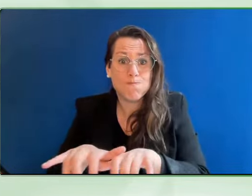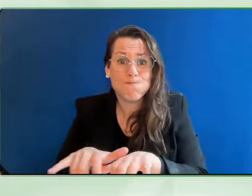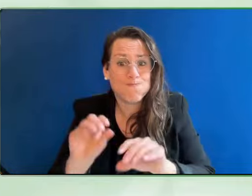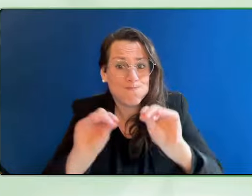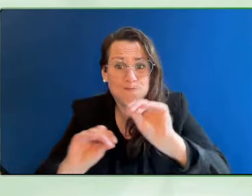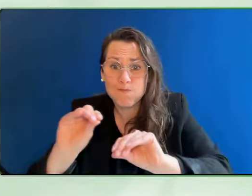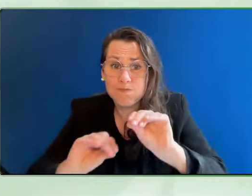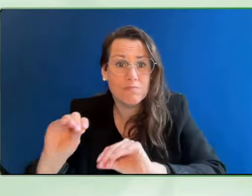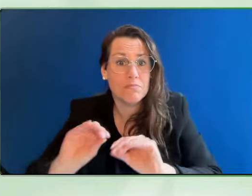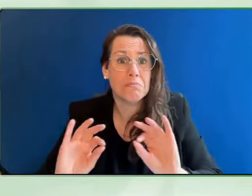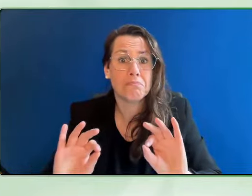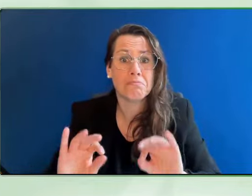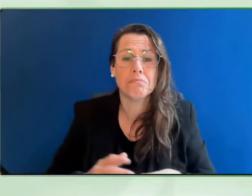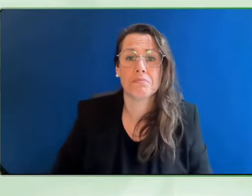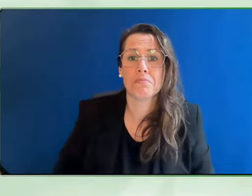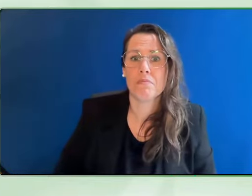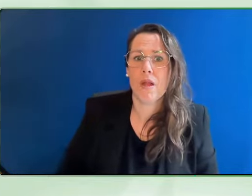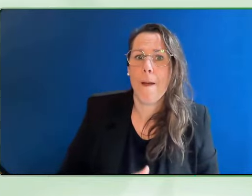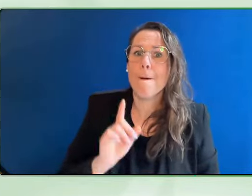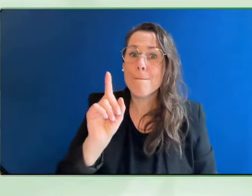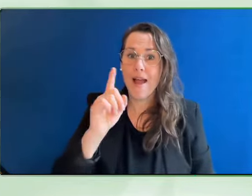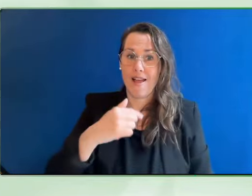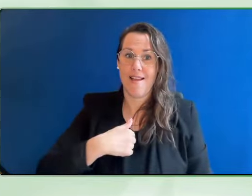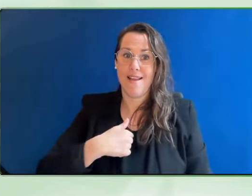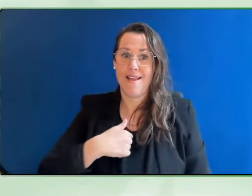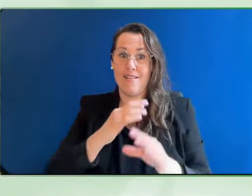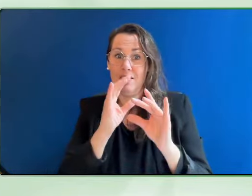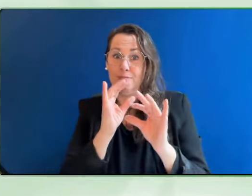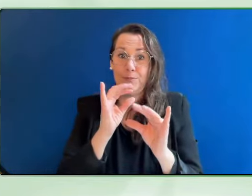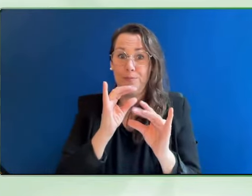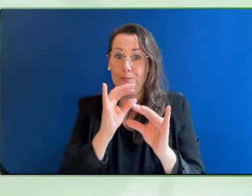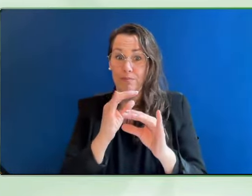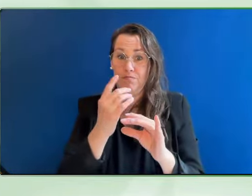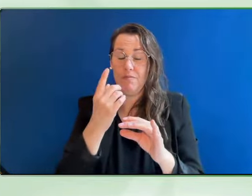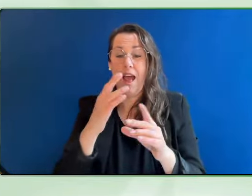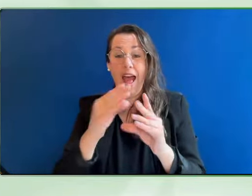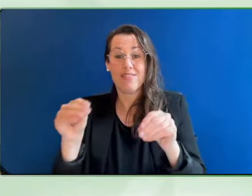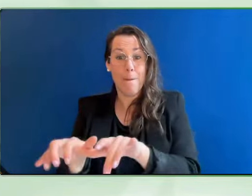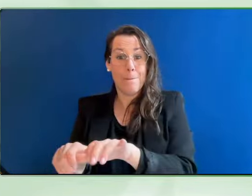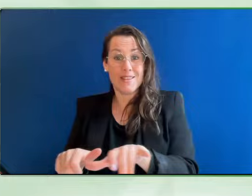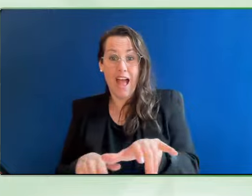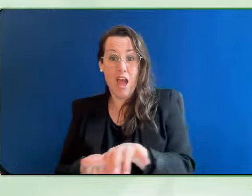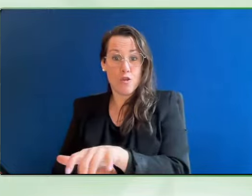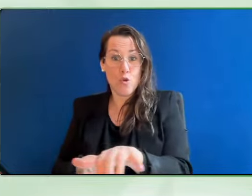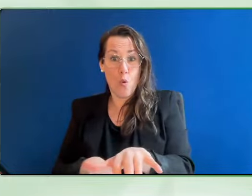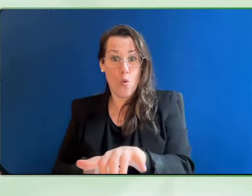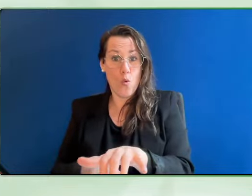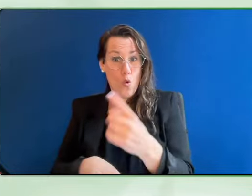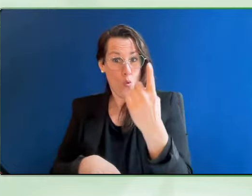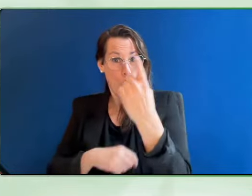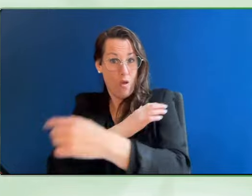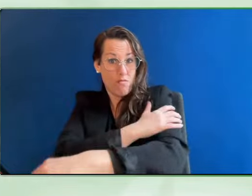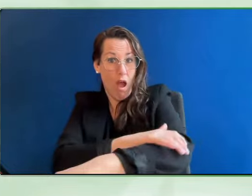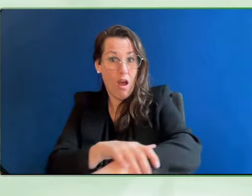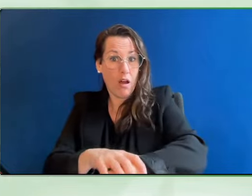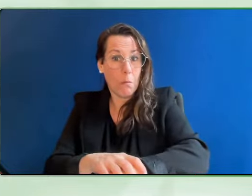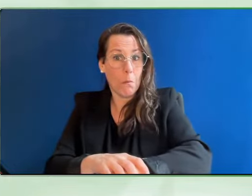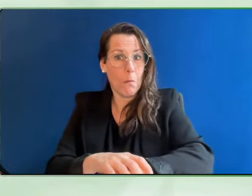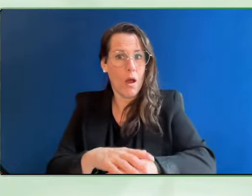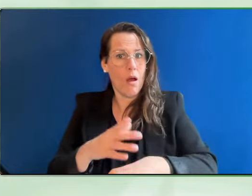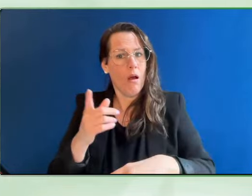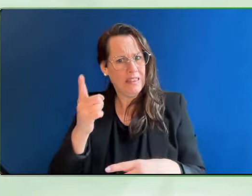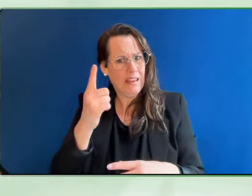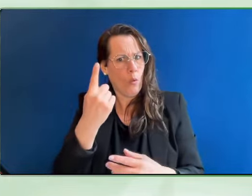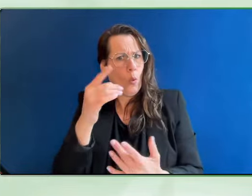same, because it is like a need from the inside that I just want to